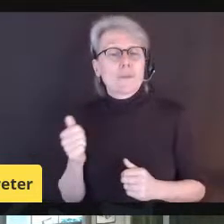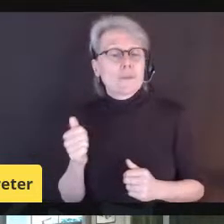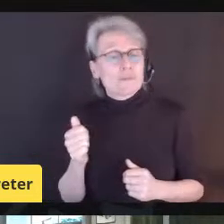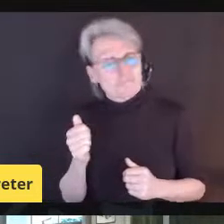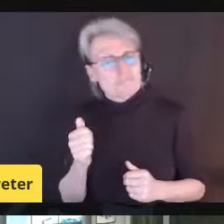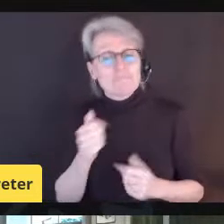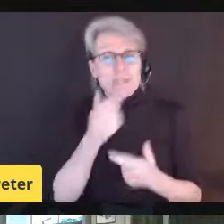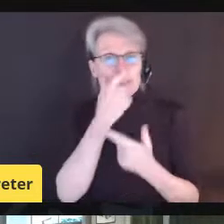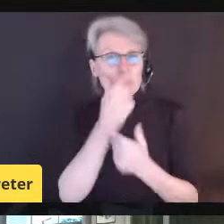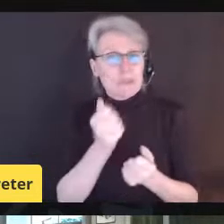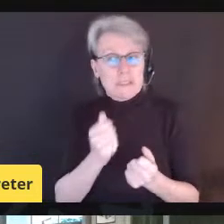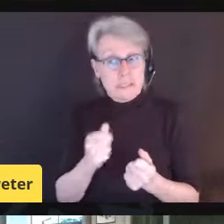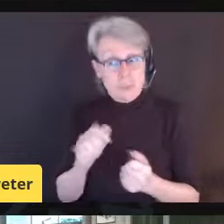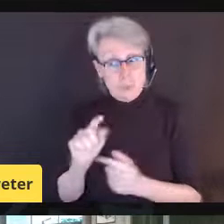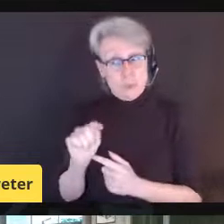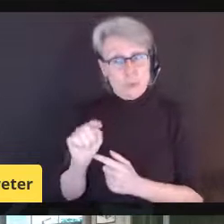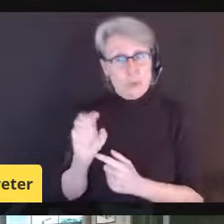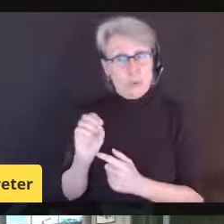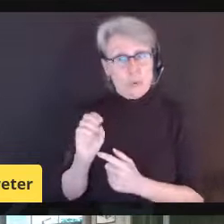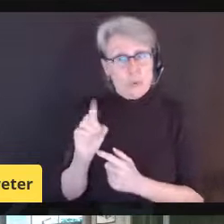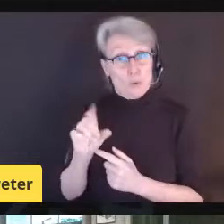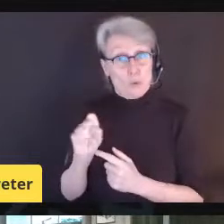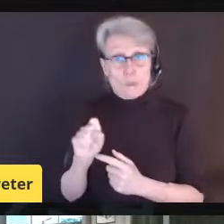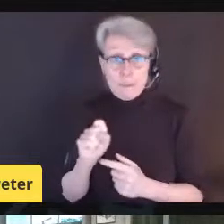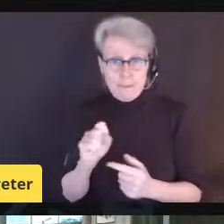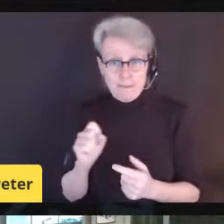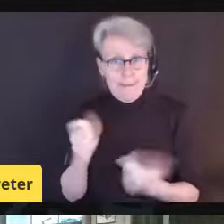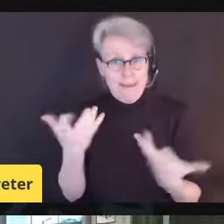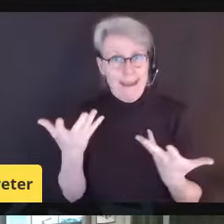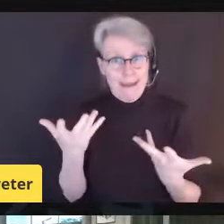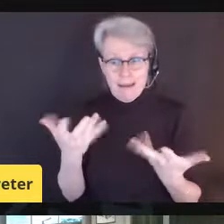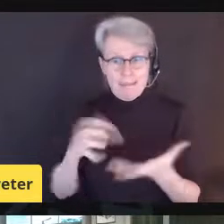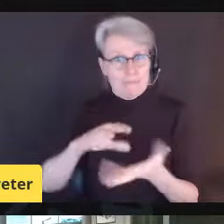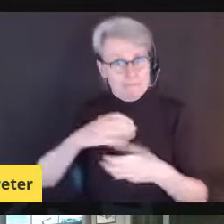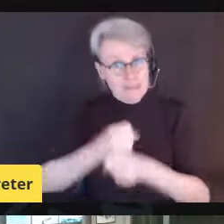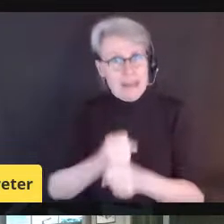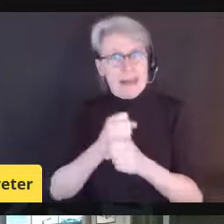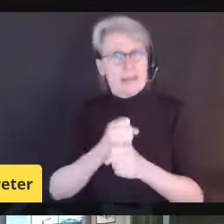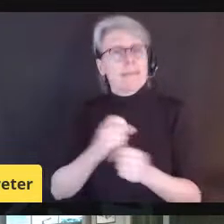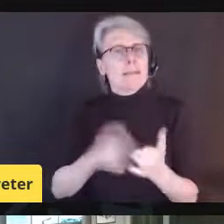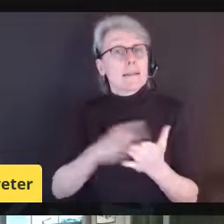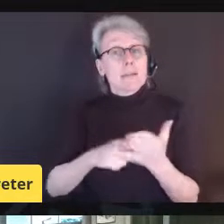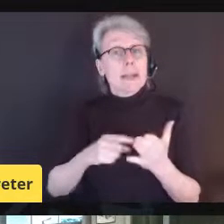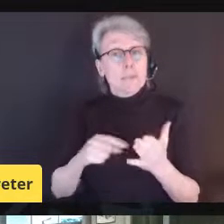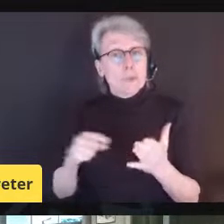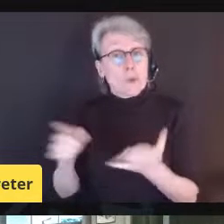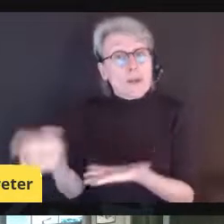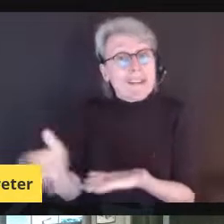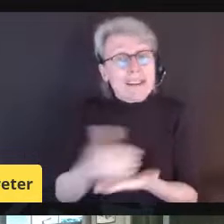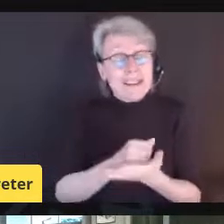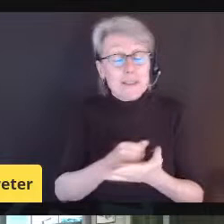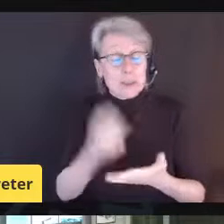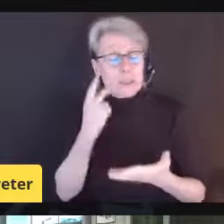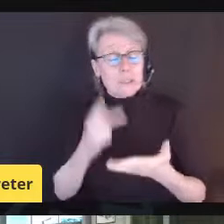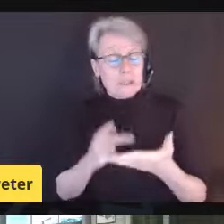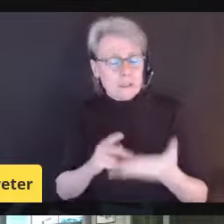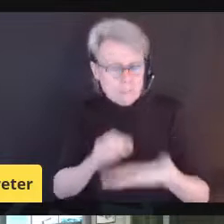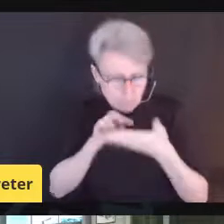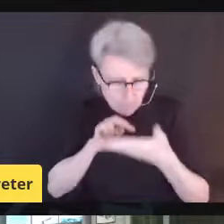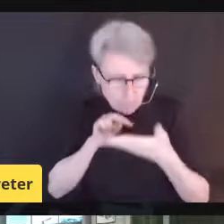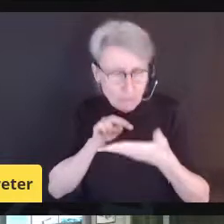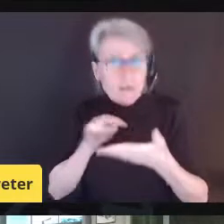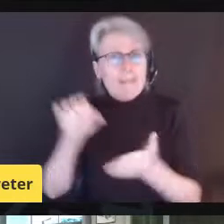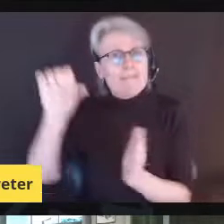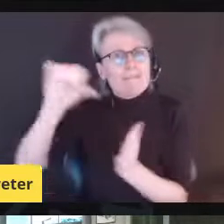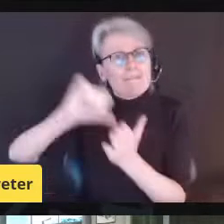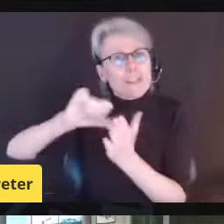they're all handmade. So sometimes you'll get fingerprints or impressions of people that made this pot, you know, thousands